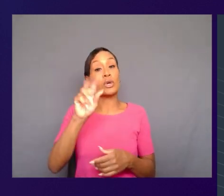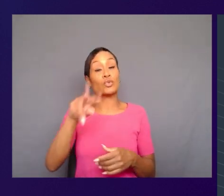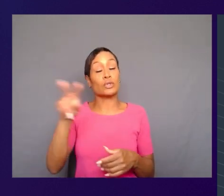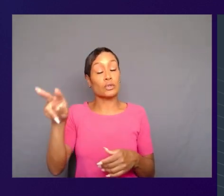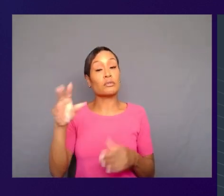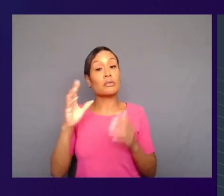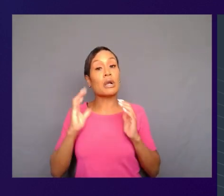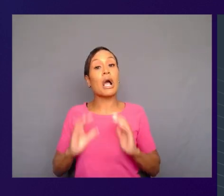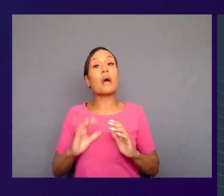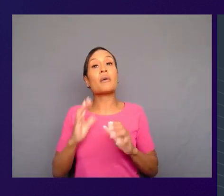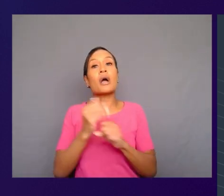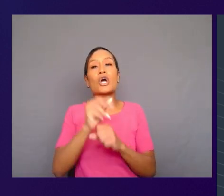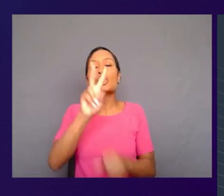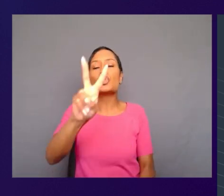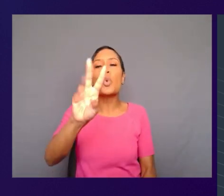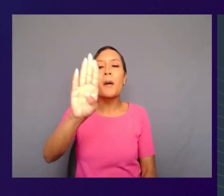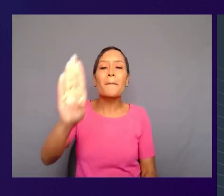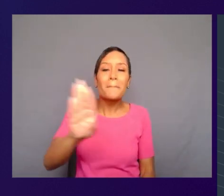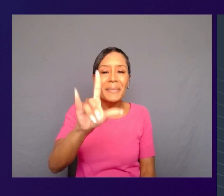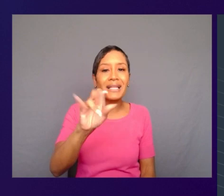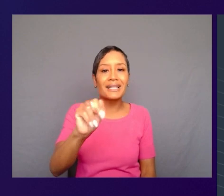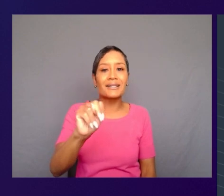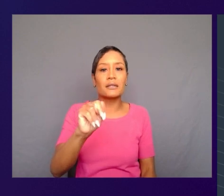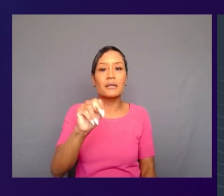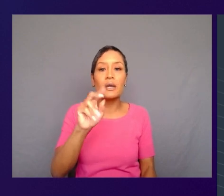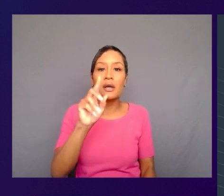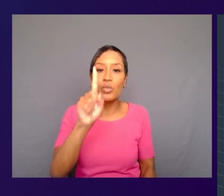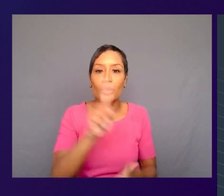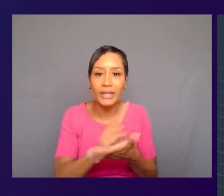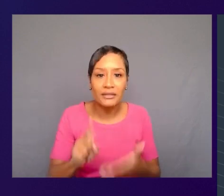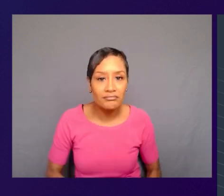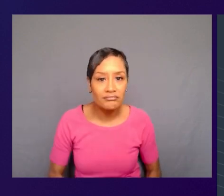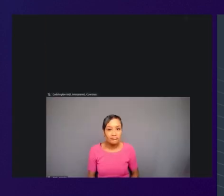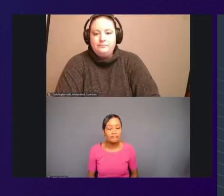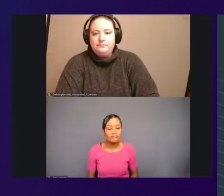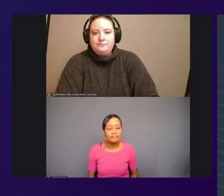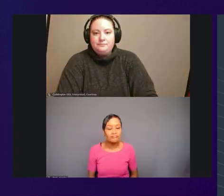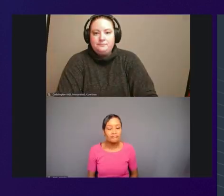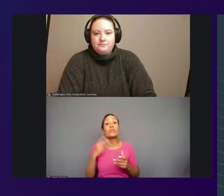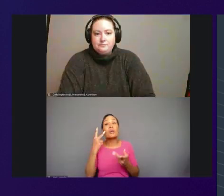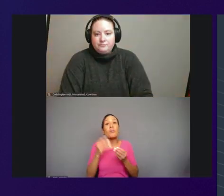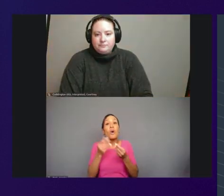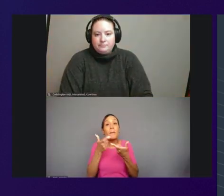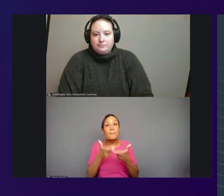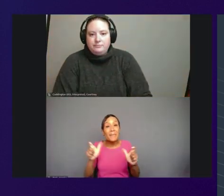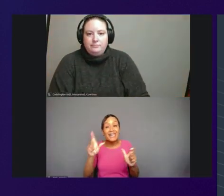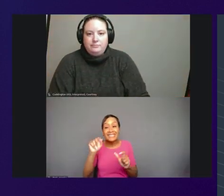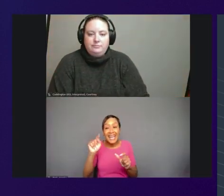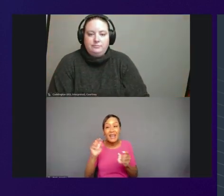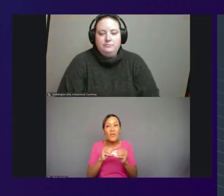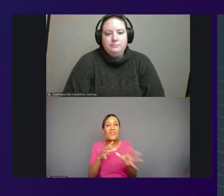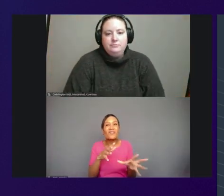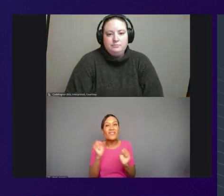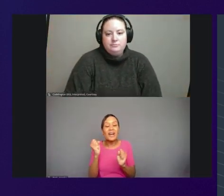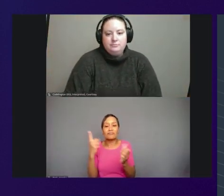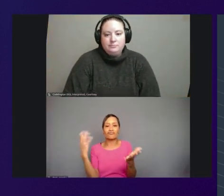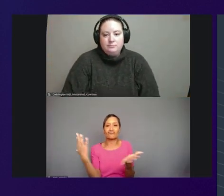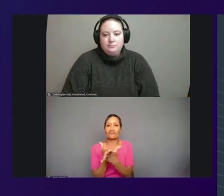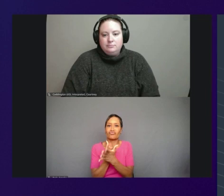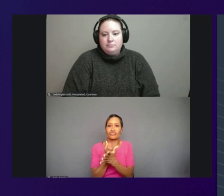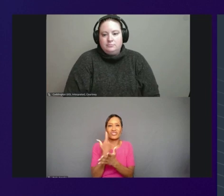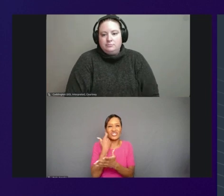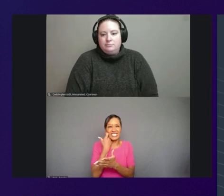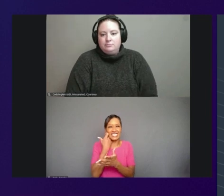2 billion objects in 1 week. We've seen customers retrieve larger datasets faster by taking advantage of a recent